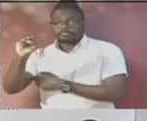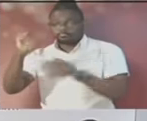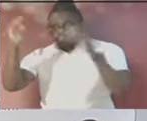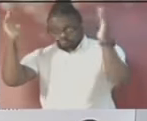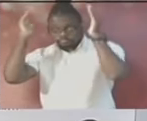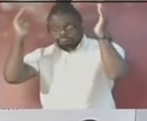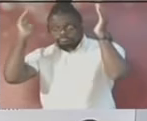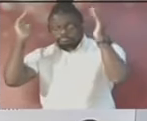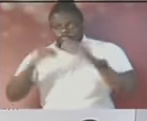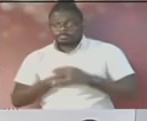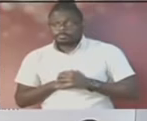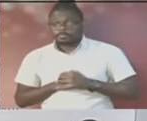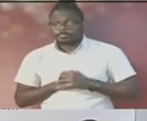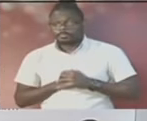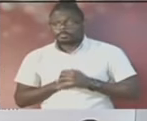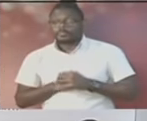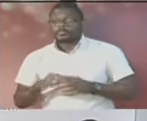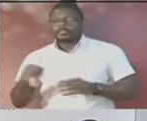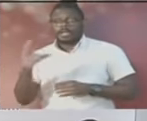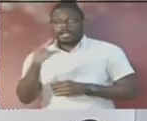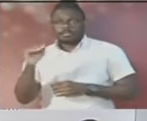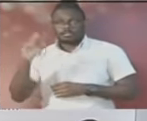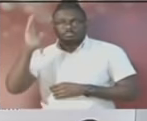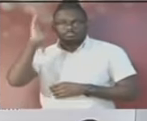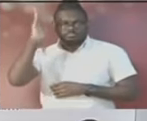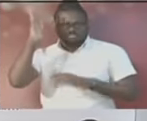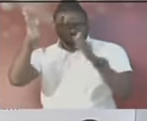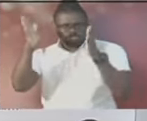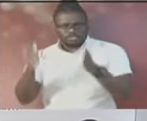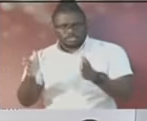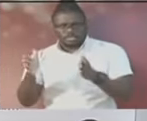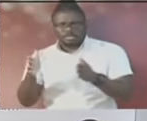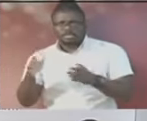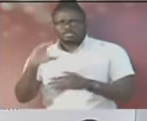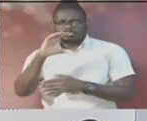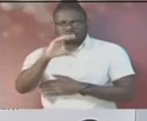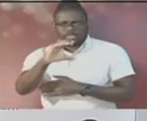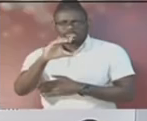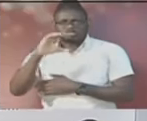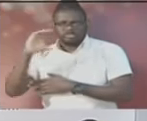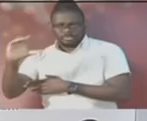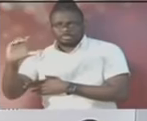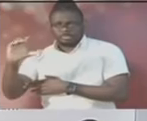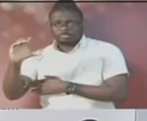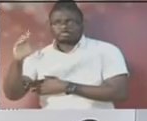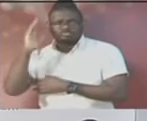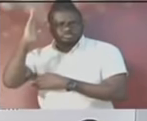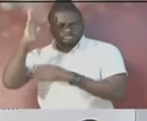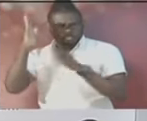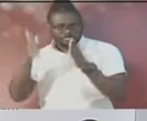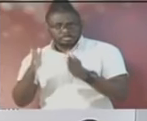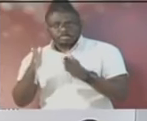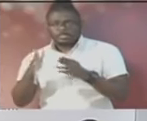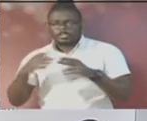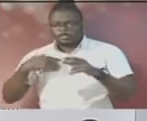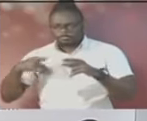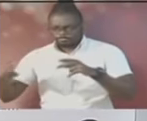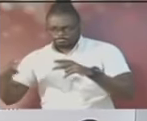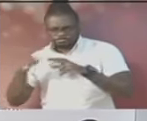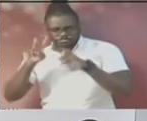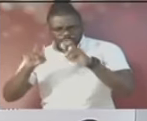Health, and Professor Christine Carrington, Professor of Molecular Genetics and Virology at the University of